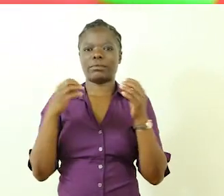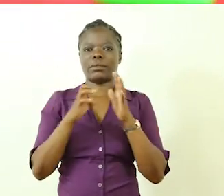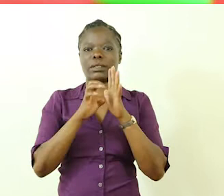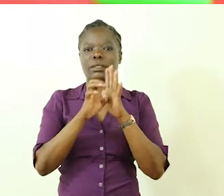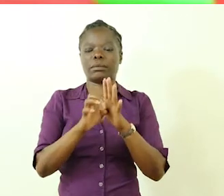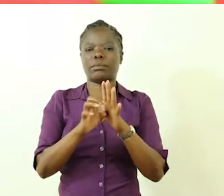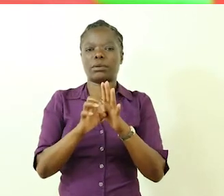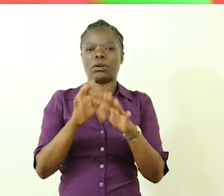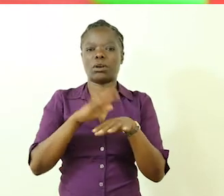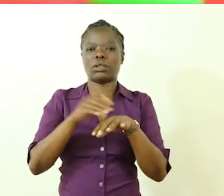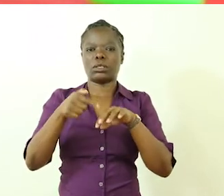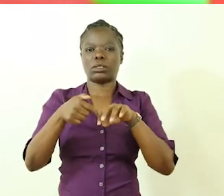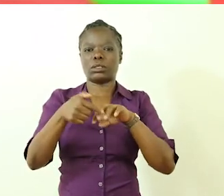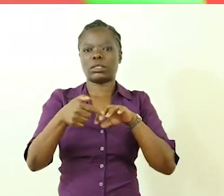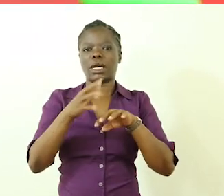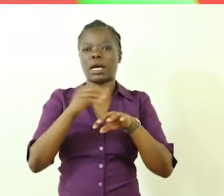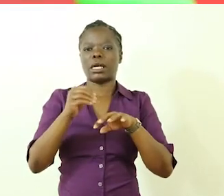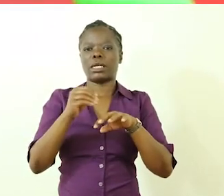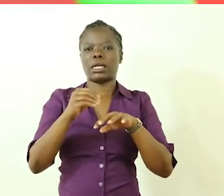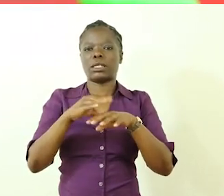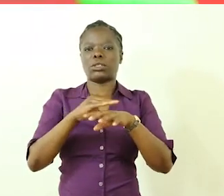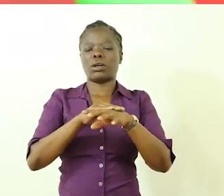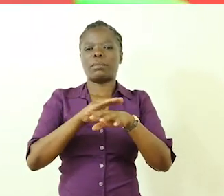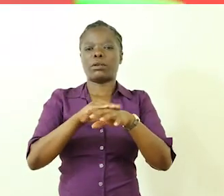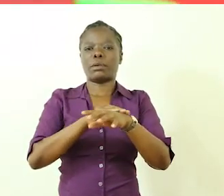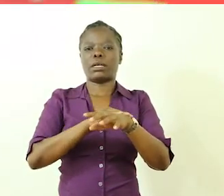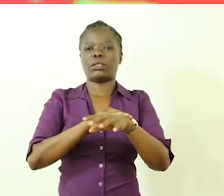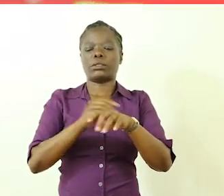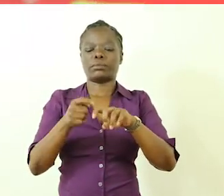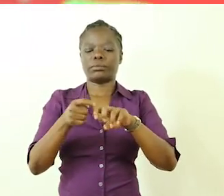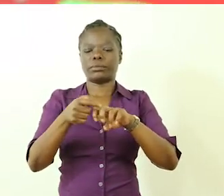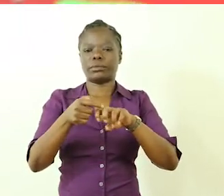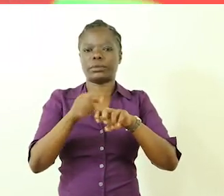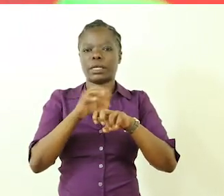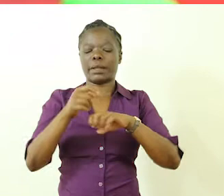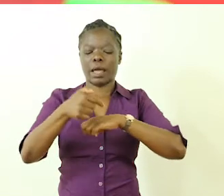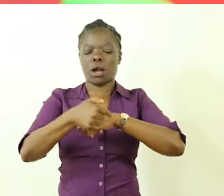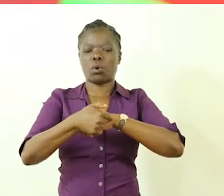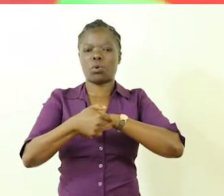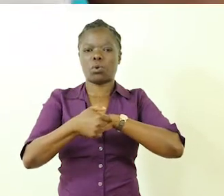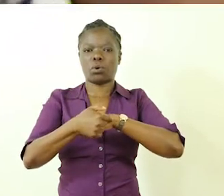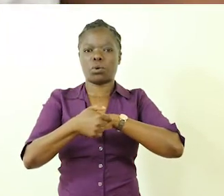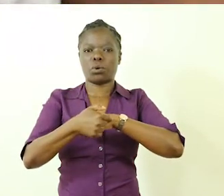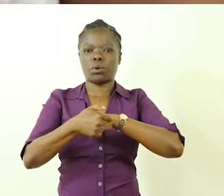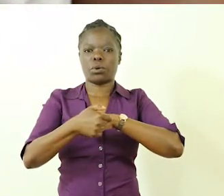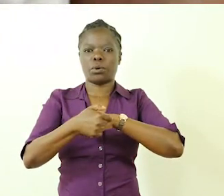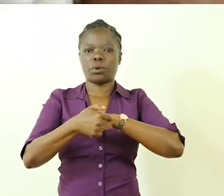as on fours and joint manipulations around the knee and the ankle.